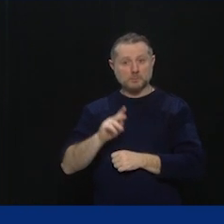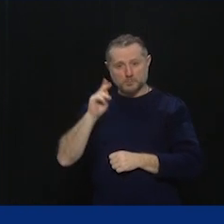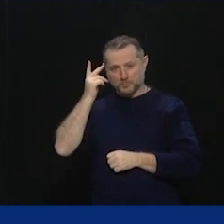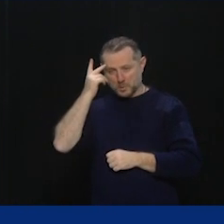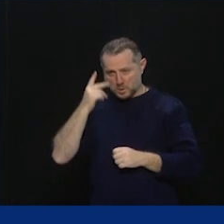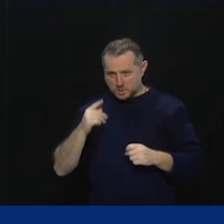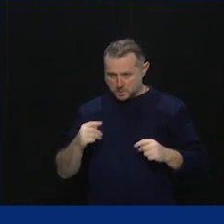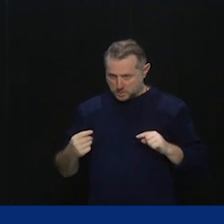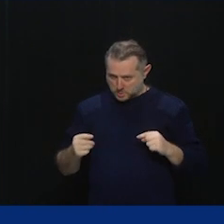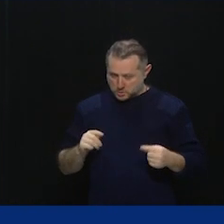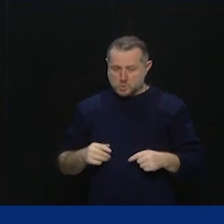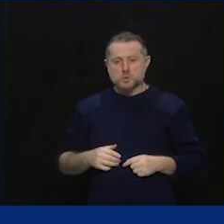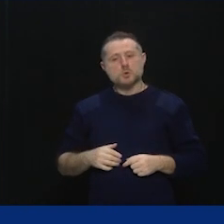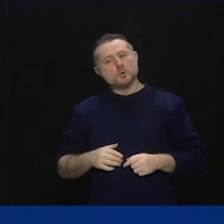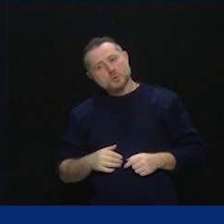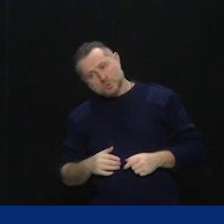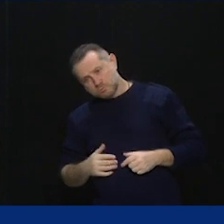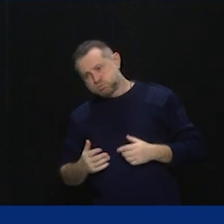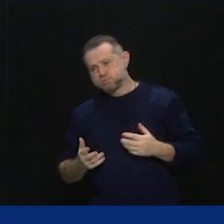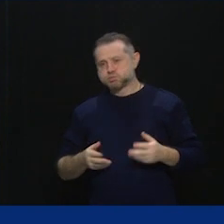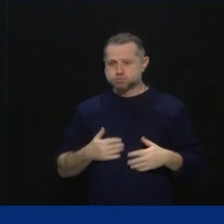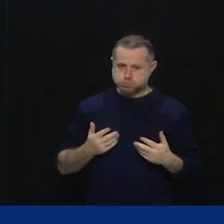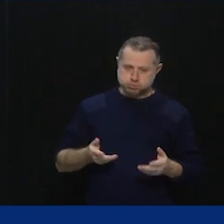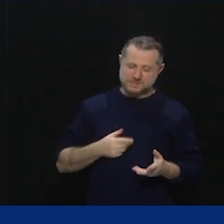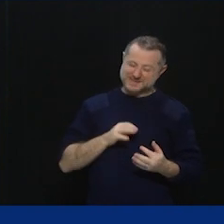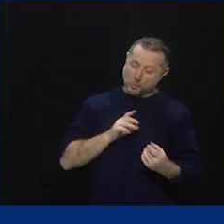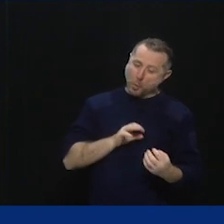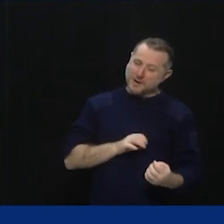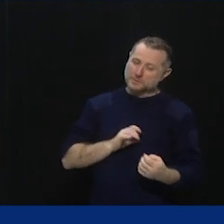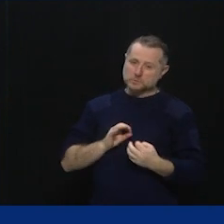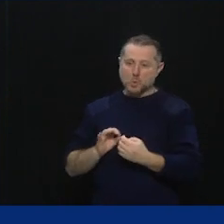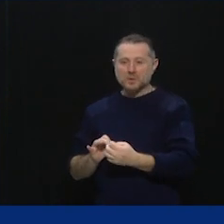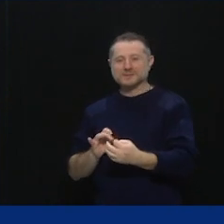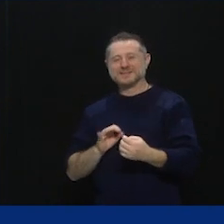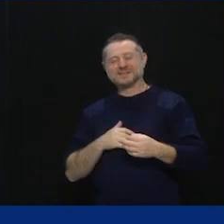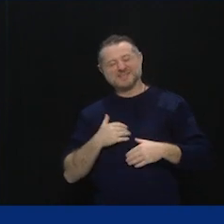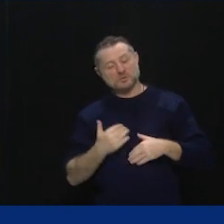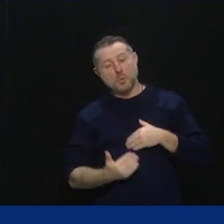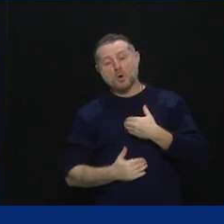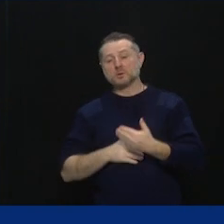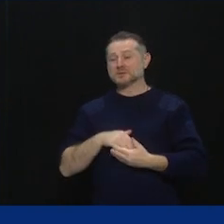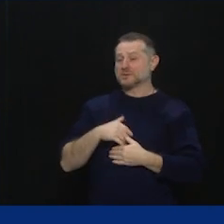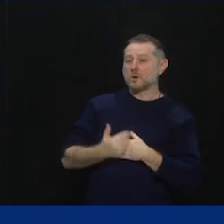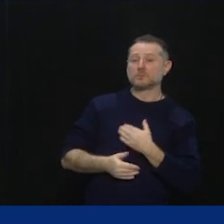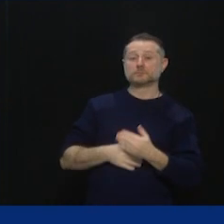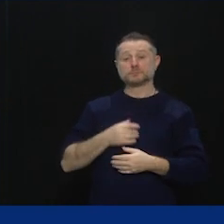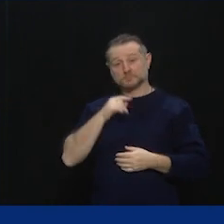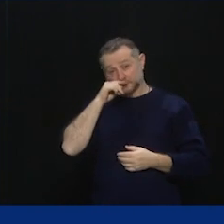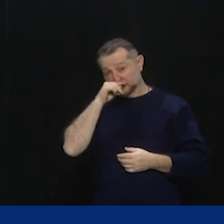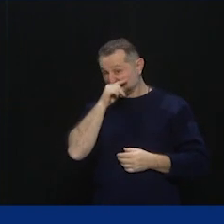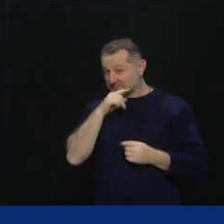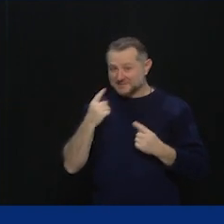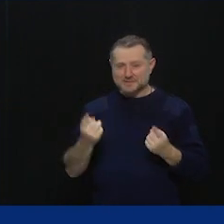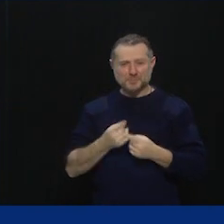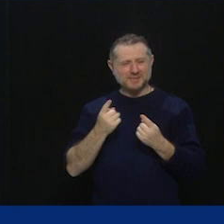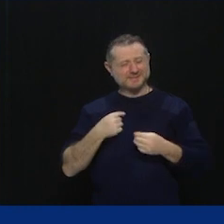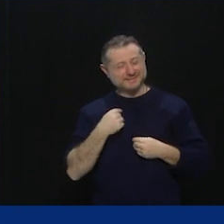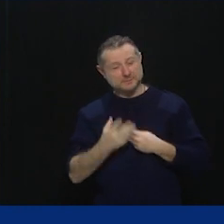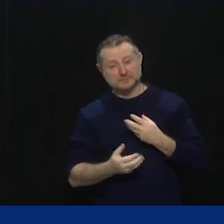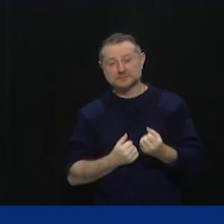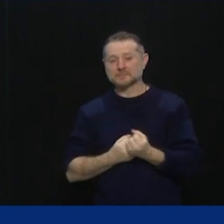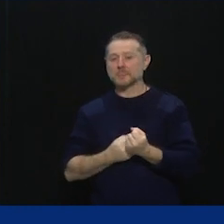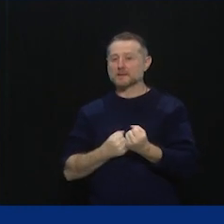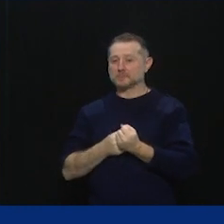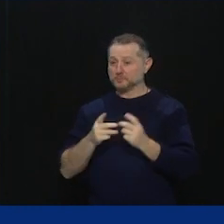at the local level. And Ed has always stood up and done what he believes is right, and he's been always here to support us in our economic development quest